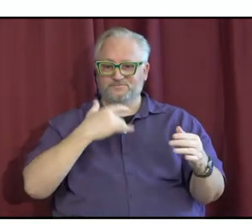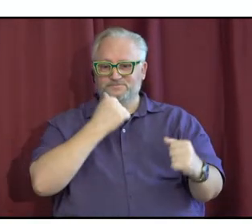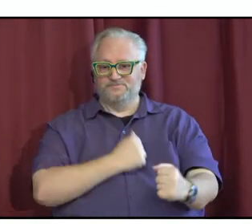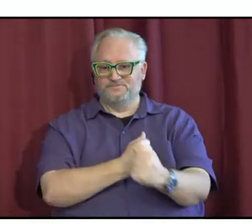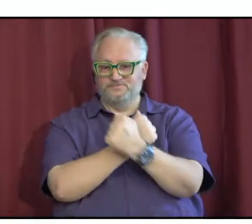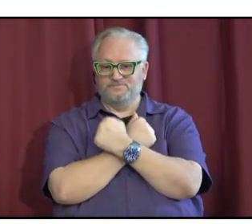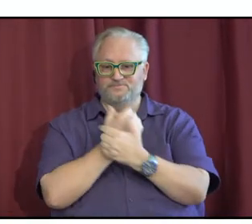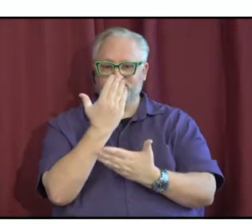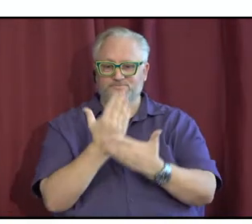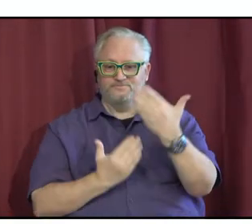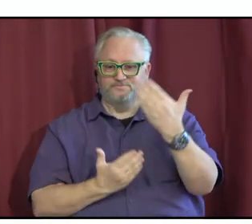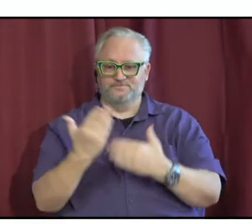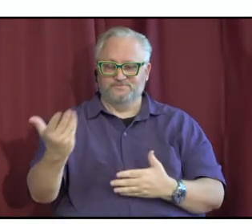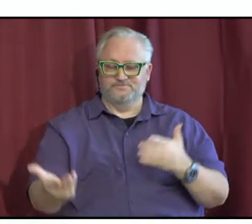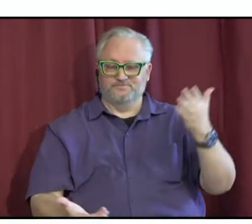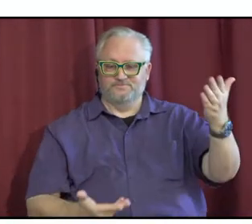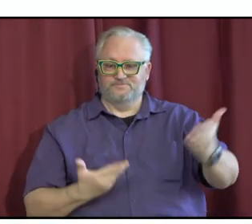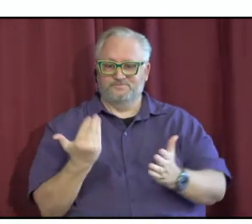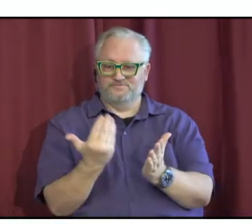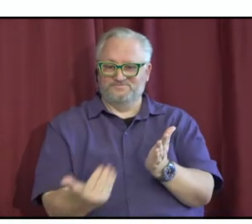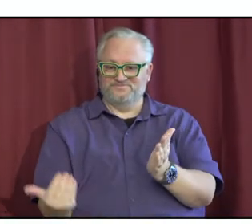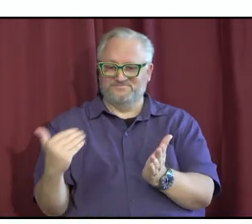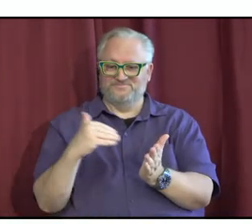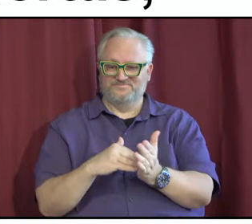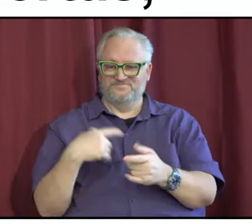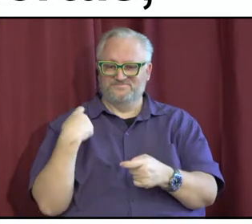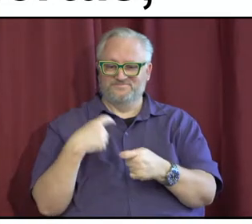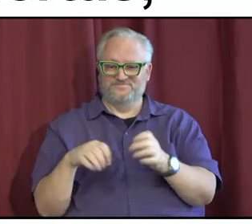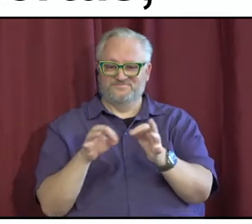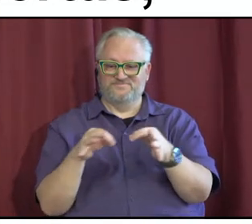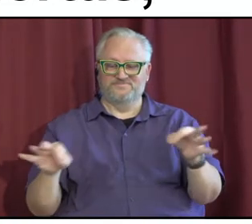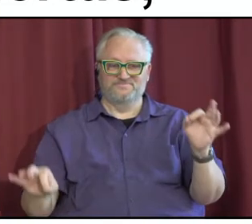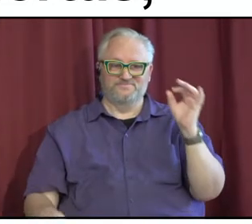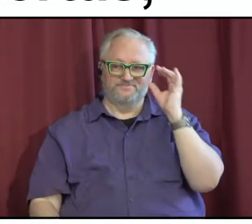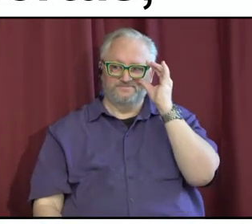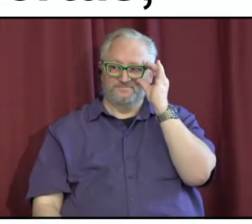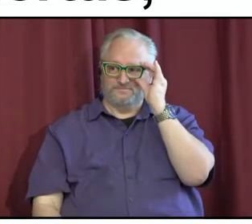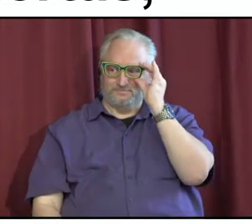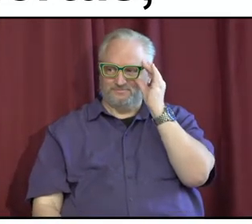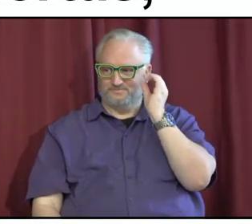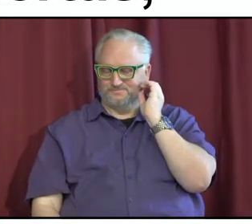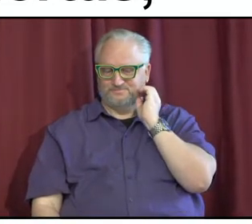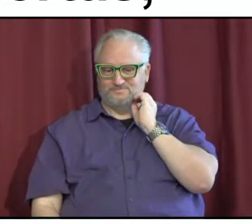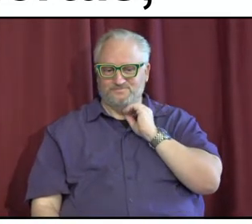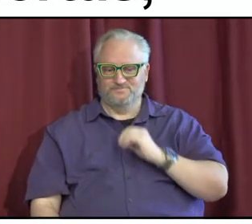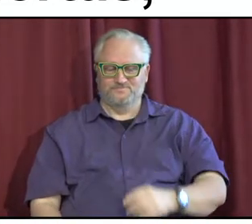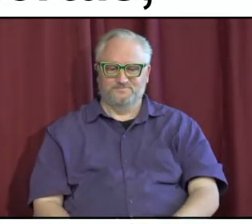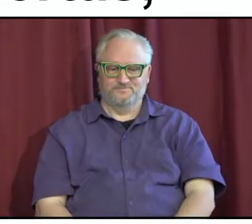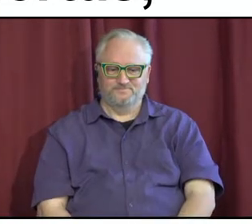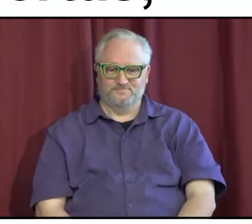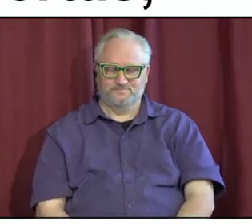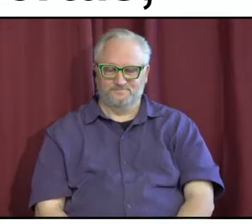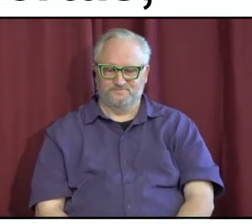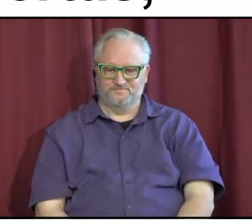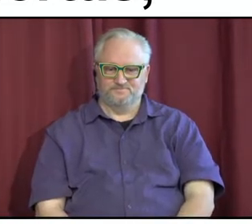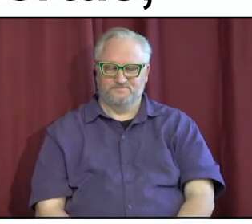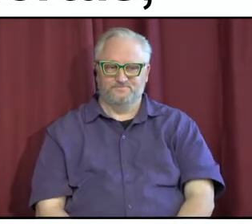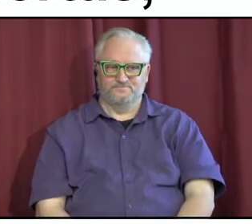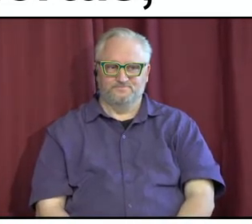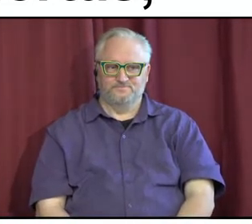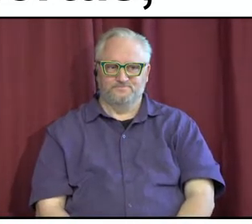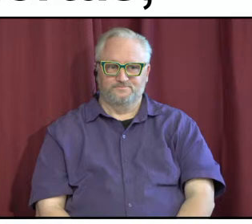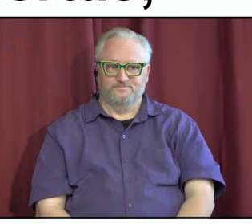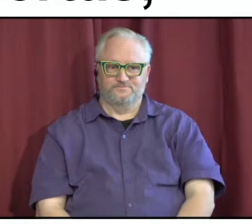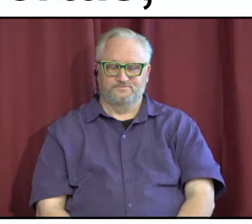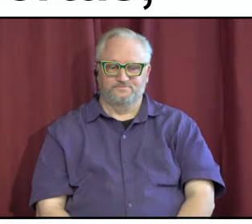minds, loving hearts, and welcoming hands. Somos Unitarios Universalistas, personas